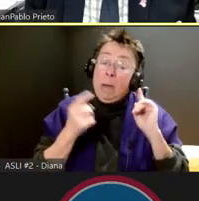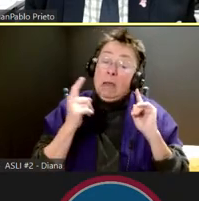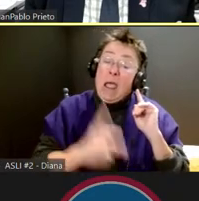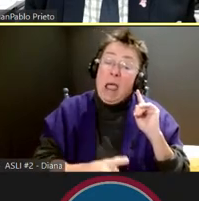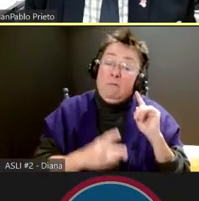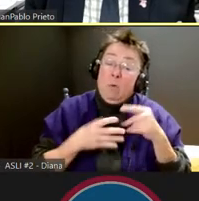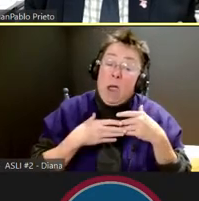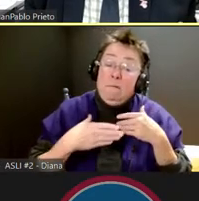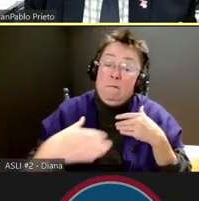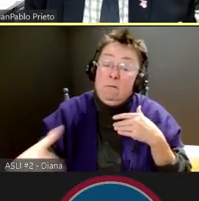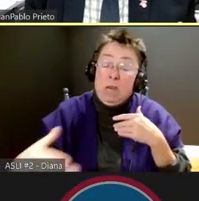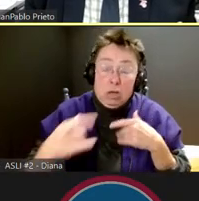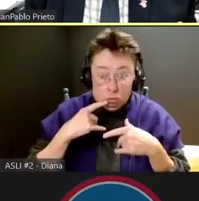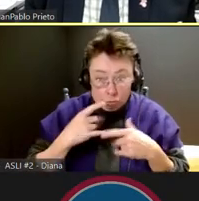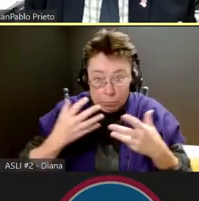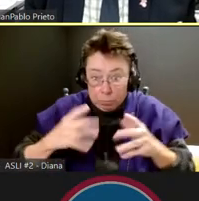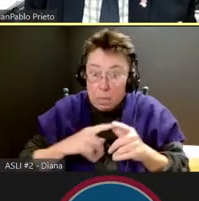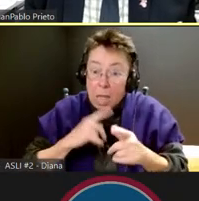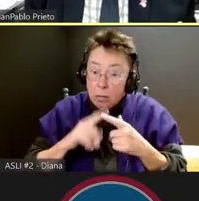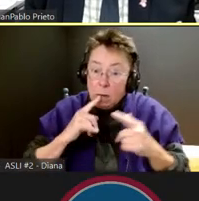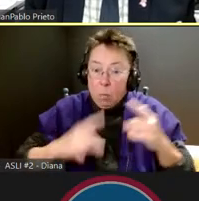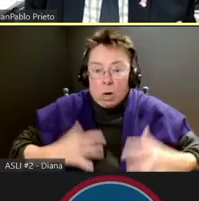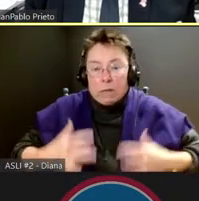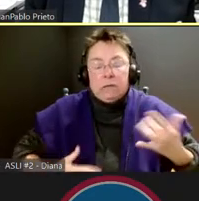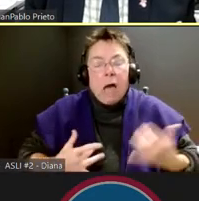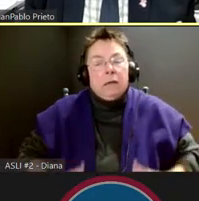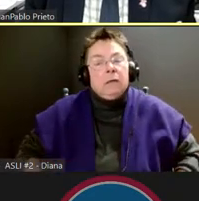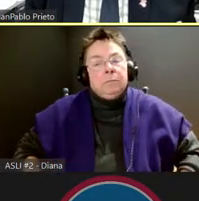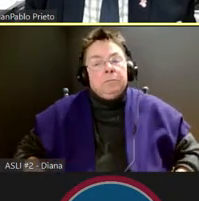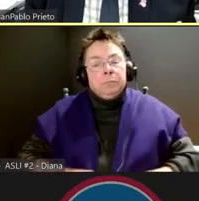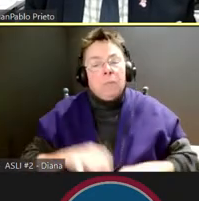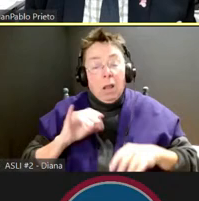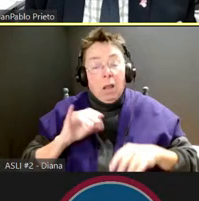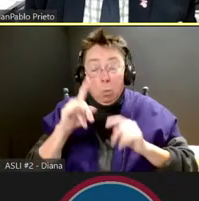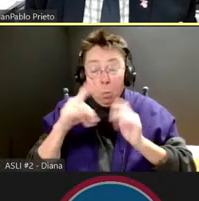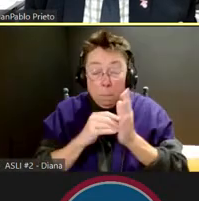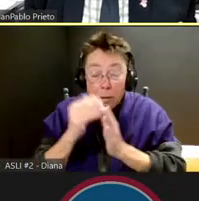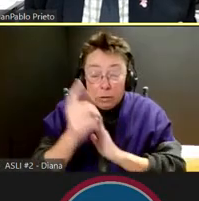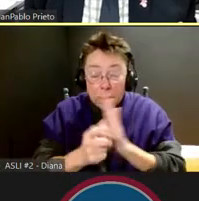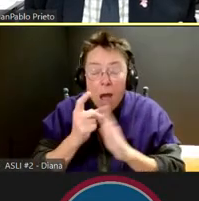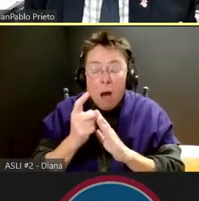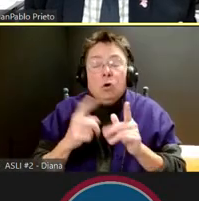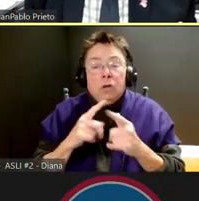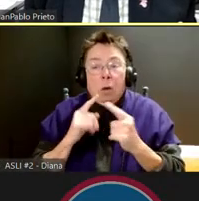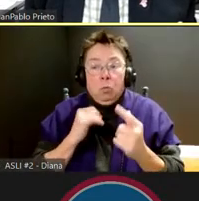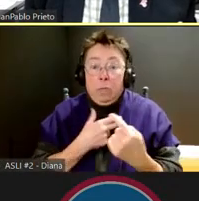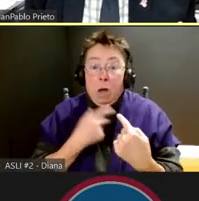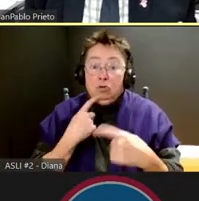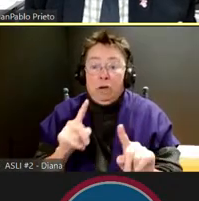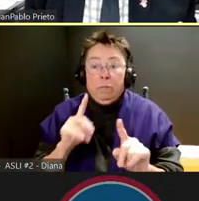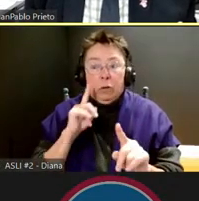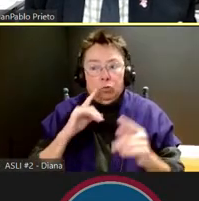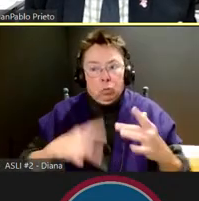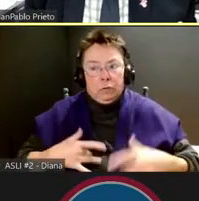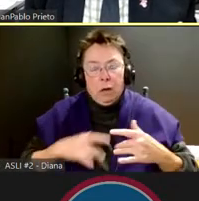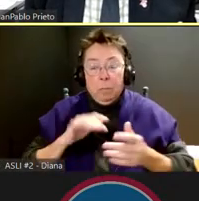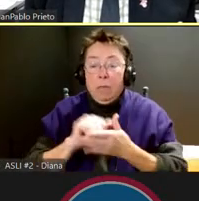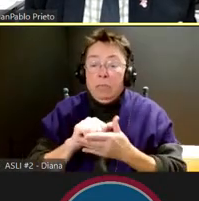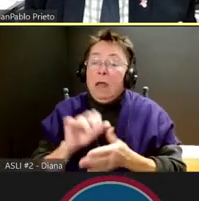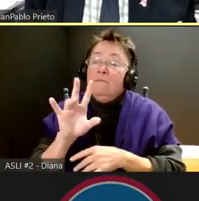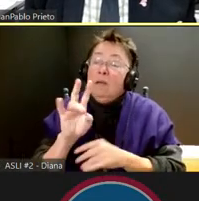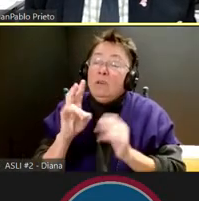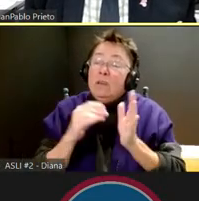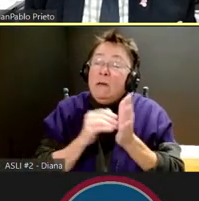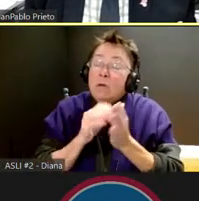labor hours on the project, and we're very excited with that milestone and the achievements that we've had. Those